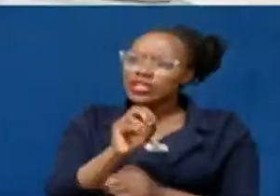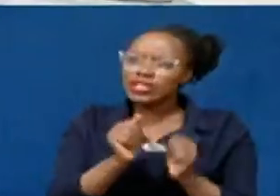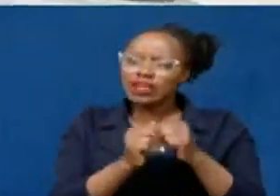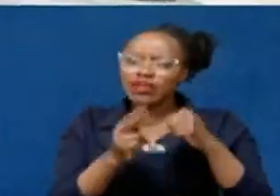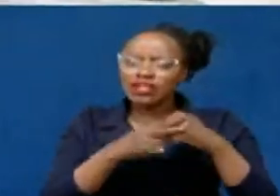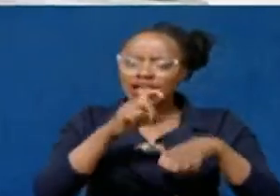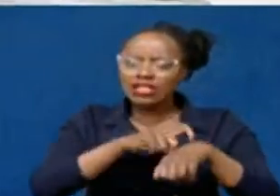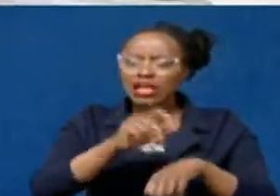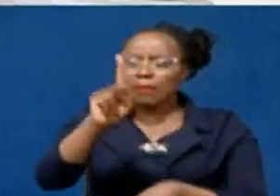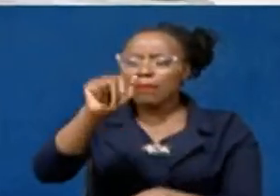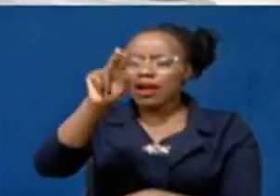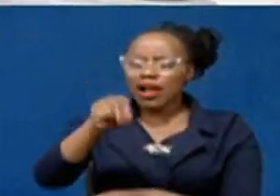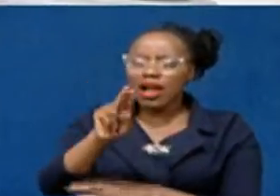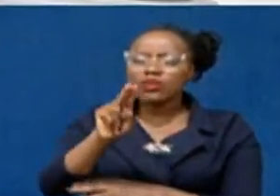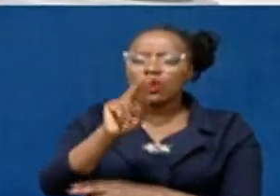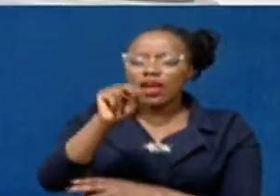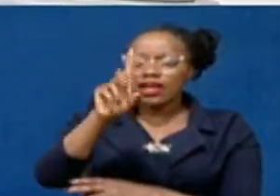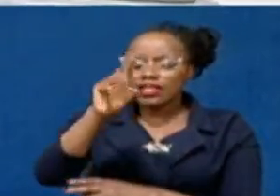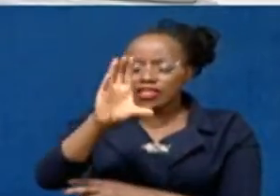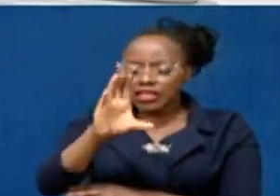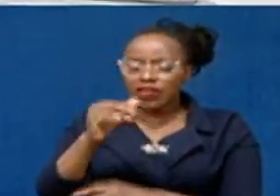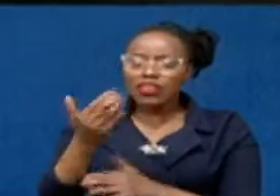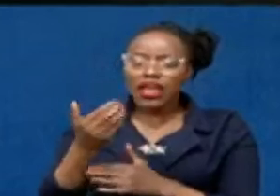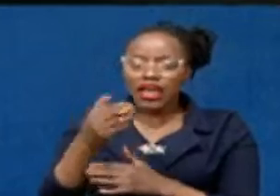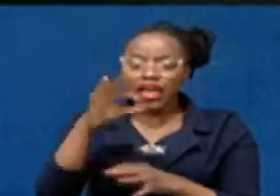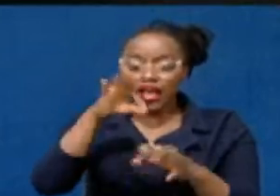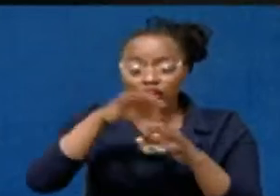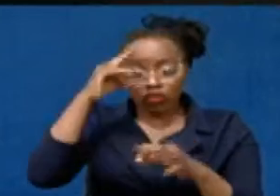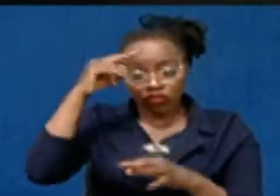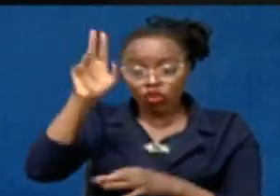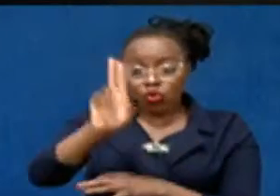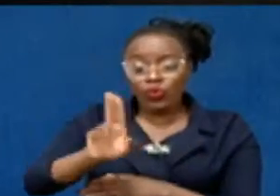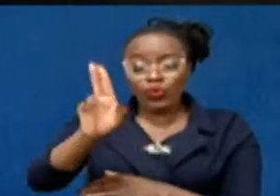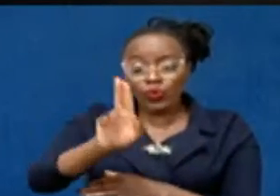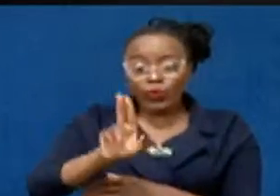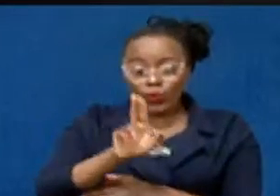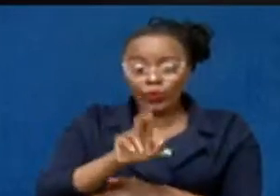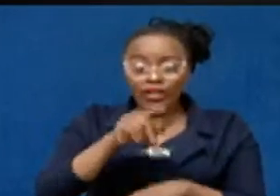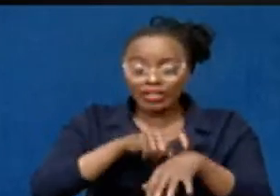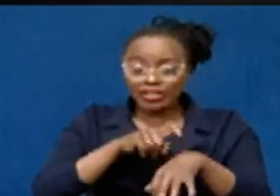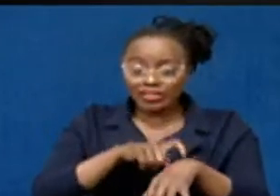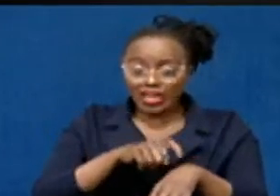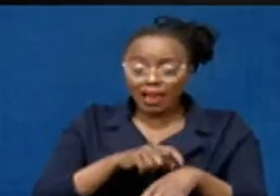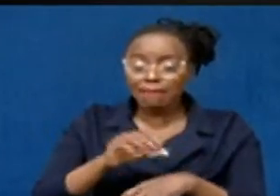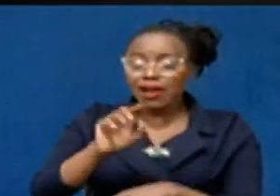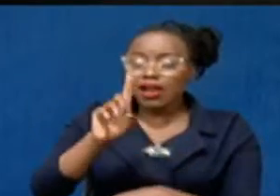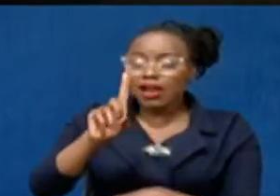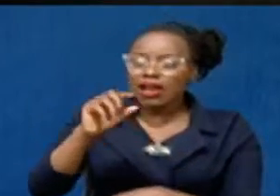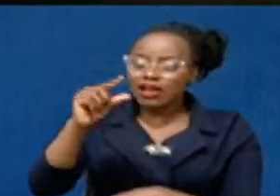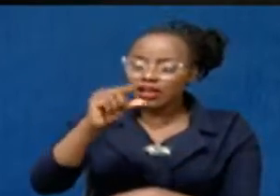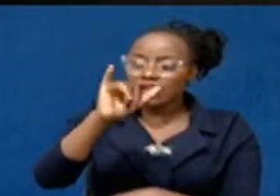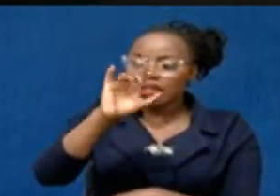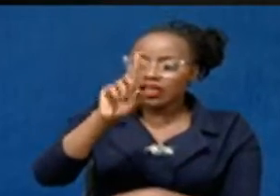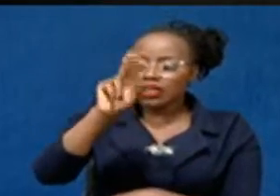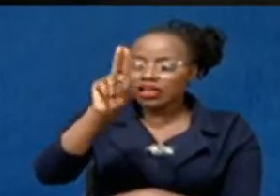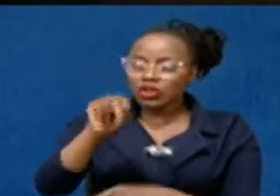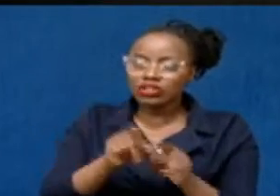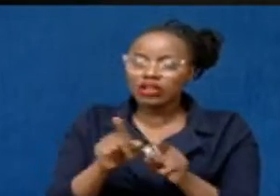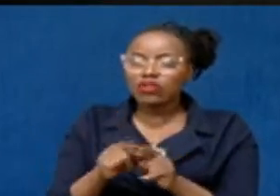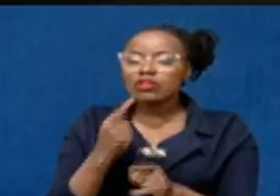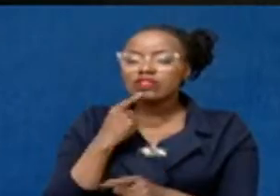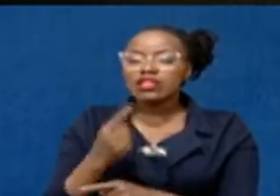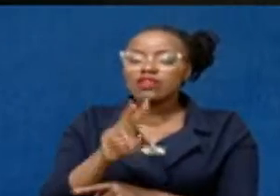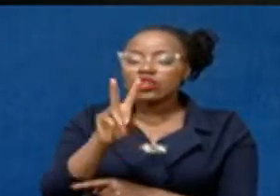2017, when KANU's NDC supported the re-election of President Uhuru Kenyatta at the time, with Gideon Moi, shelving his ambition